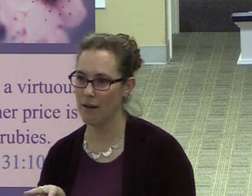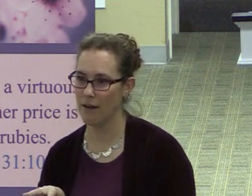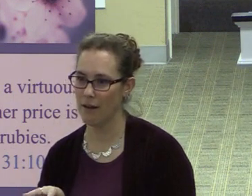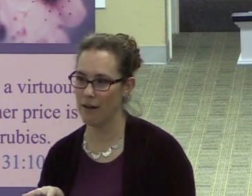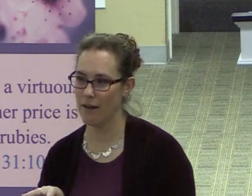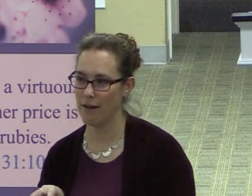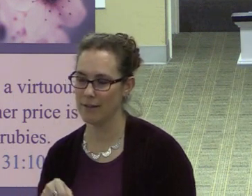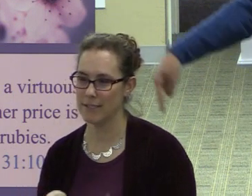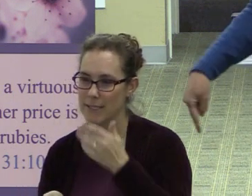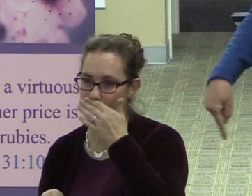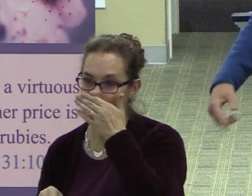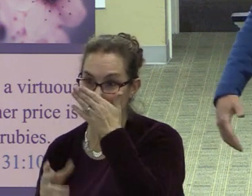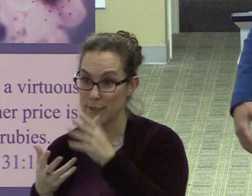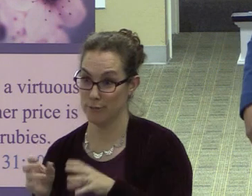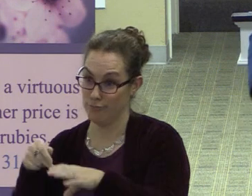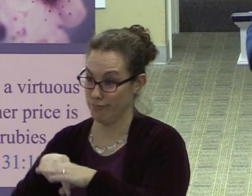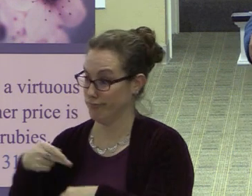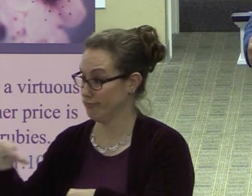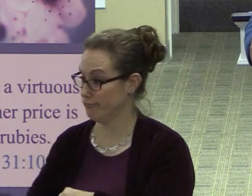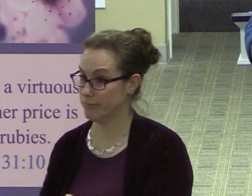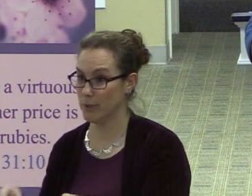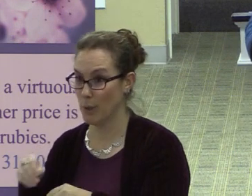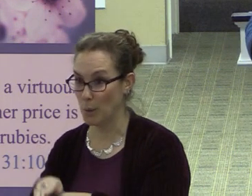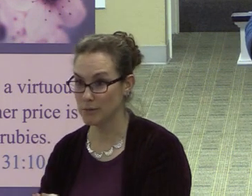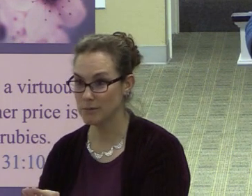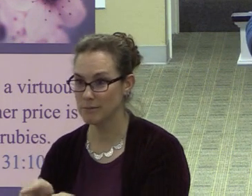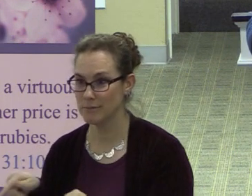And he didn't do anything. He just jumped right in the ocean. Boom. I'm like,